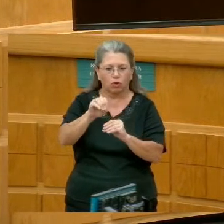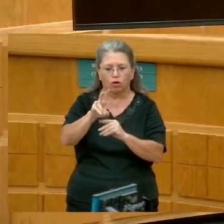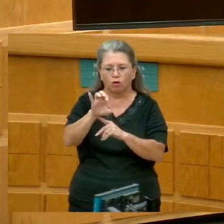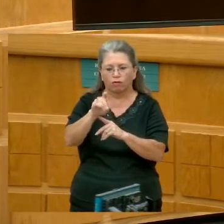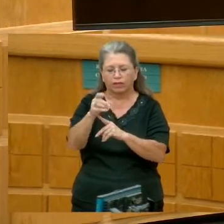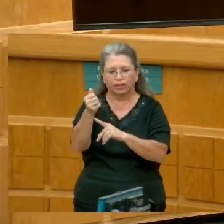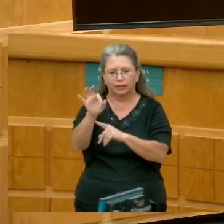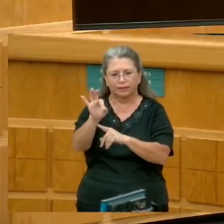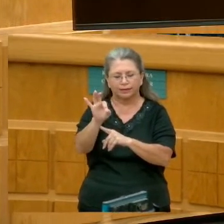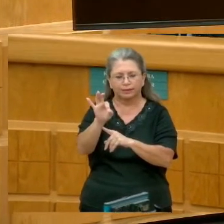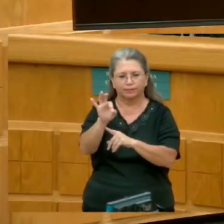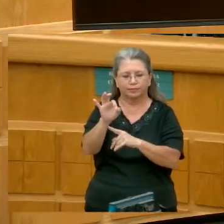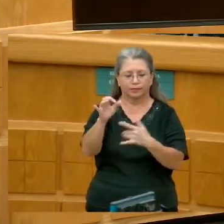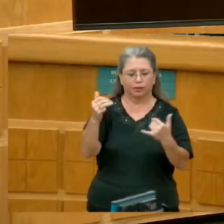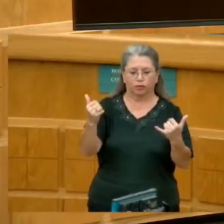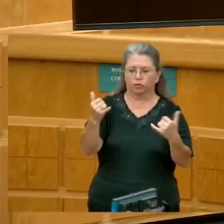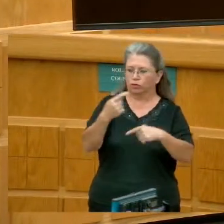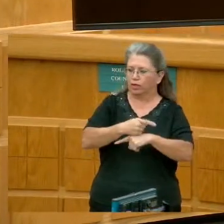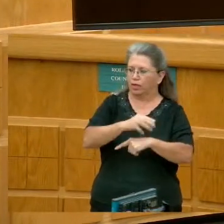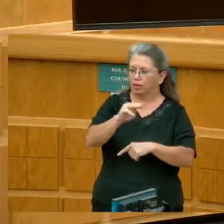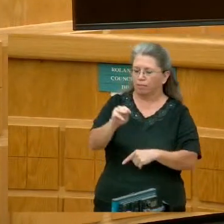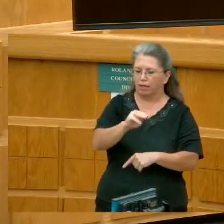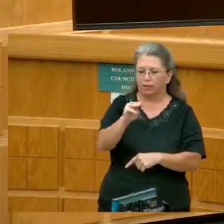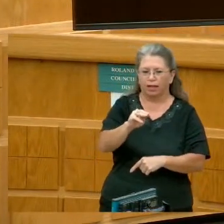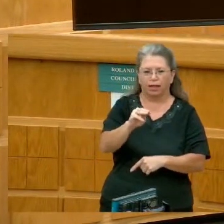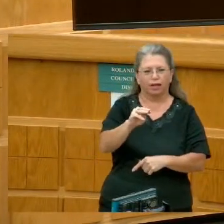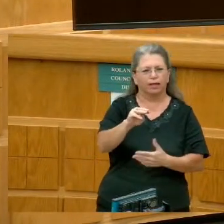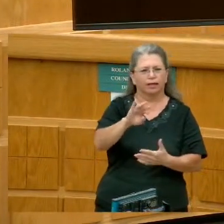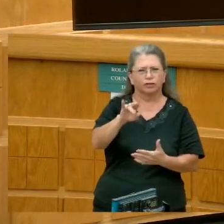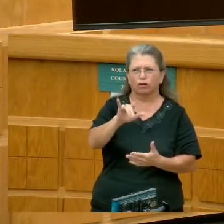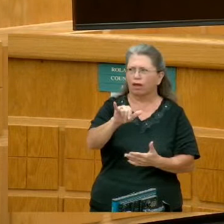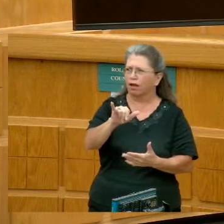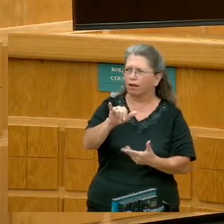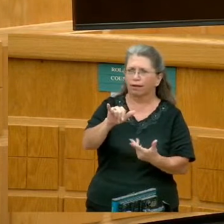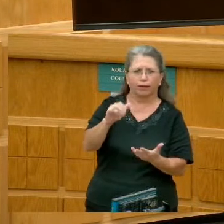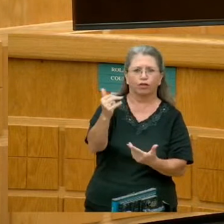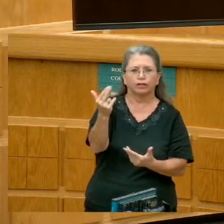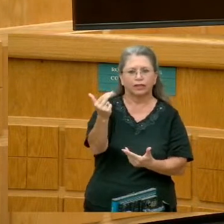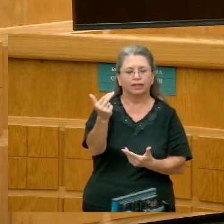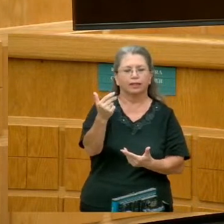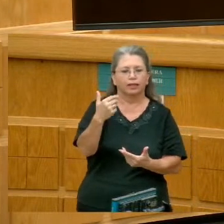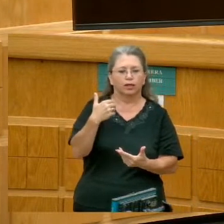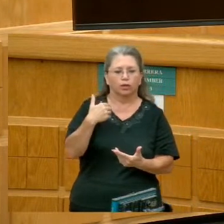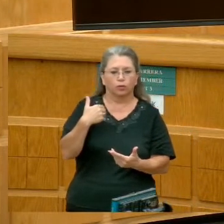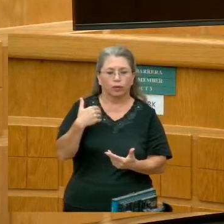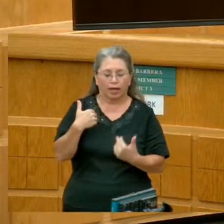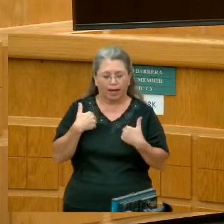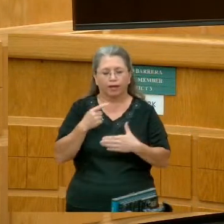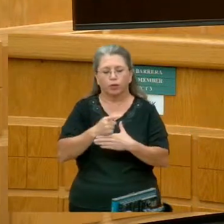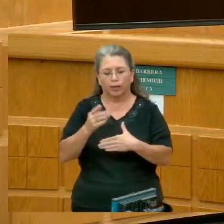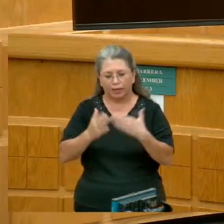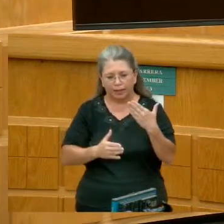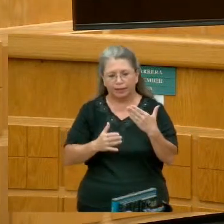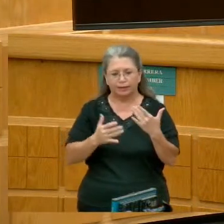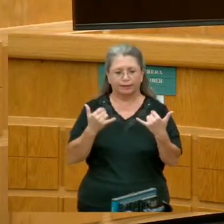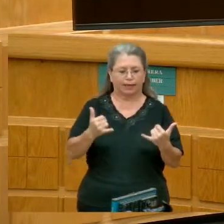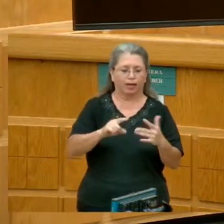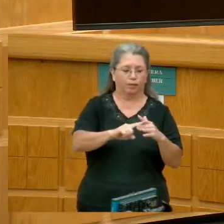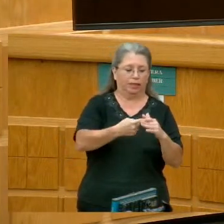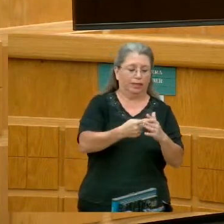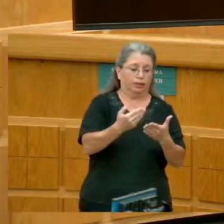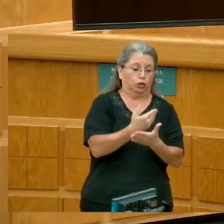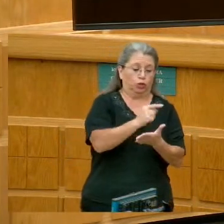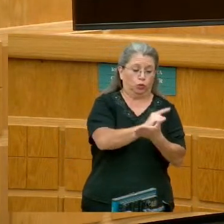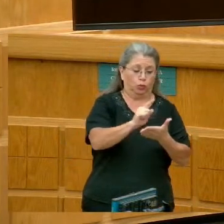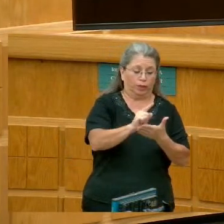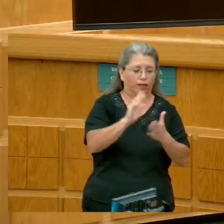Today is Monday, what did it say, the 13th, so we've had the weekend, and this begins a new week. We're hoping it's a better week